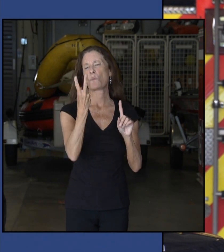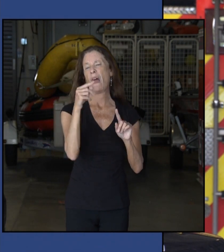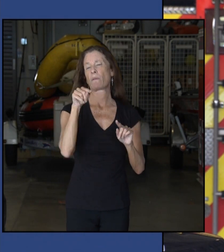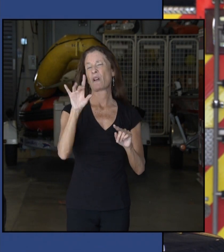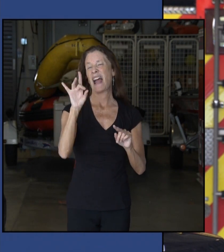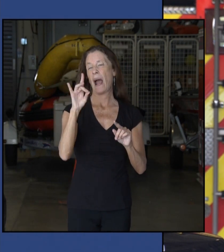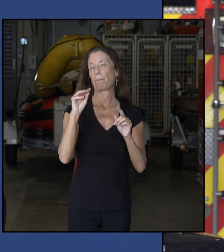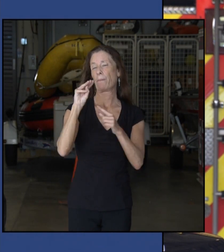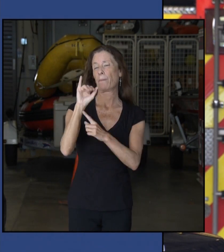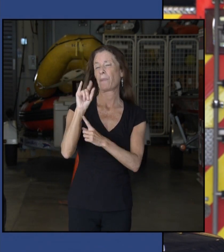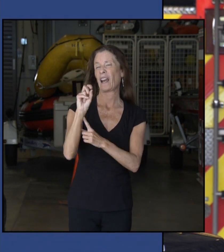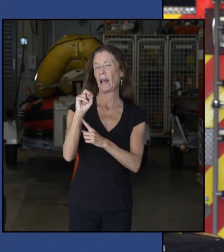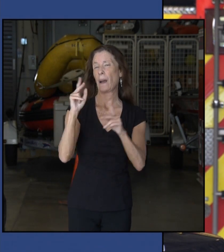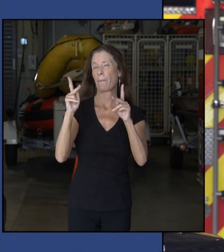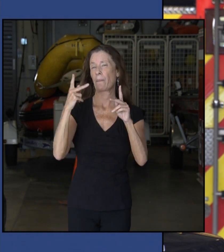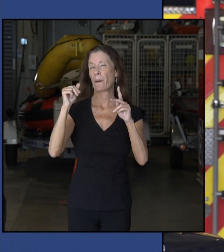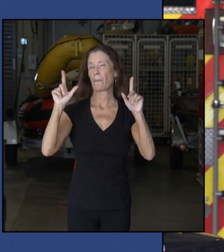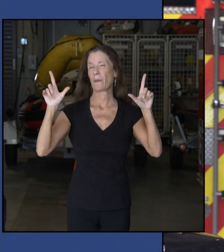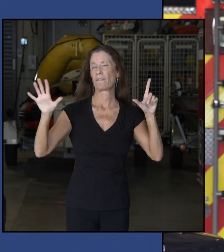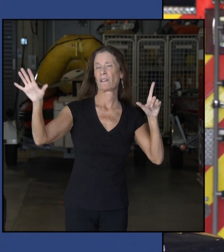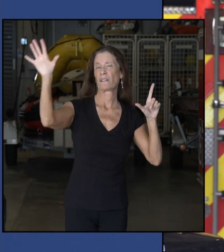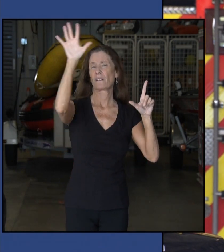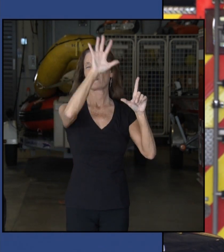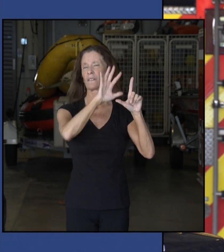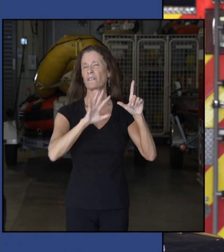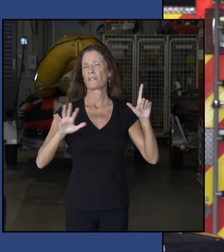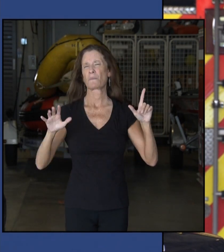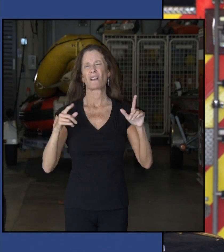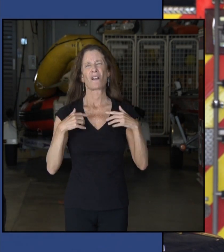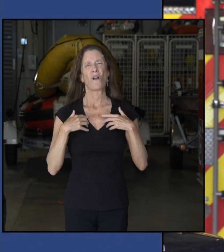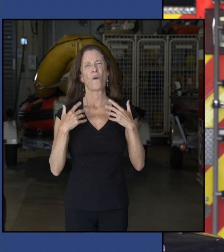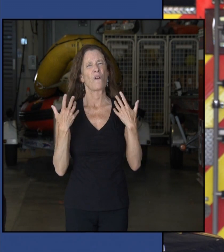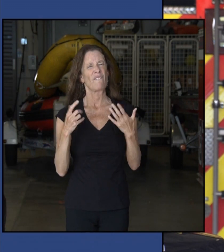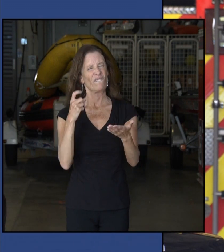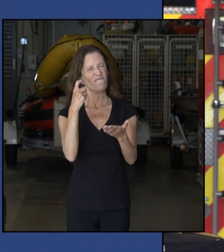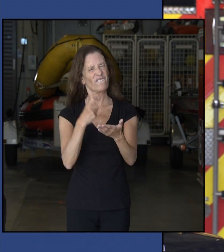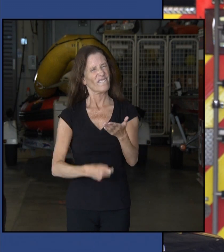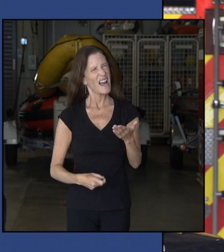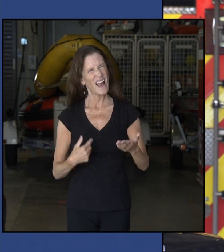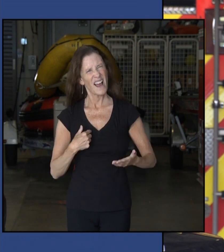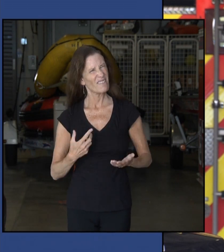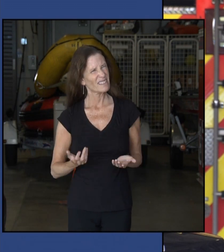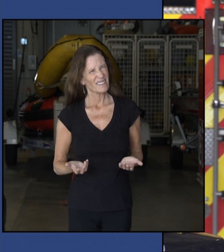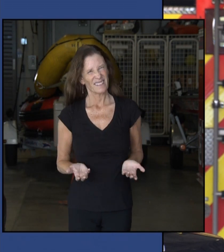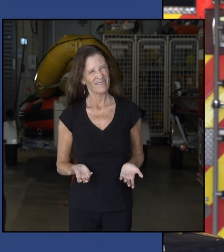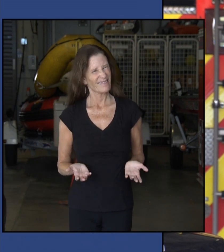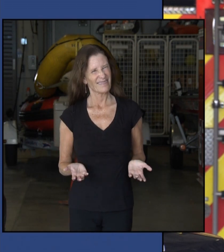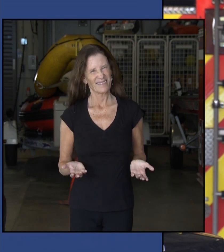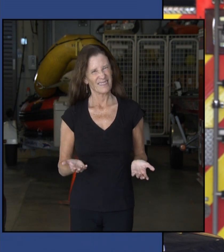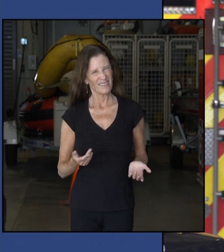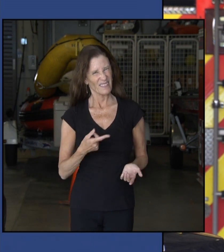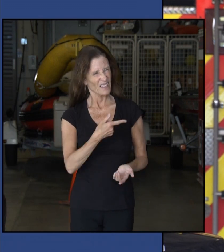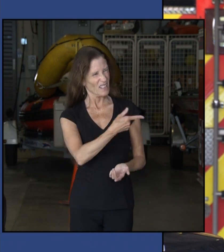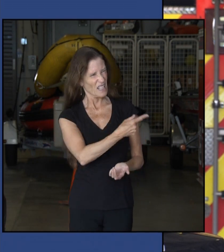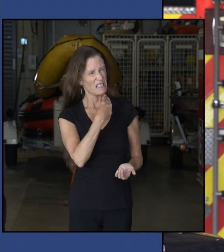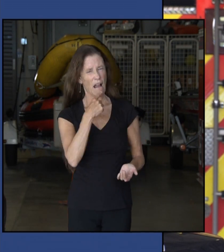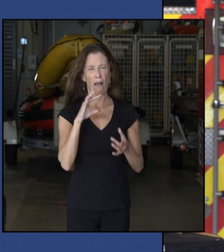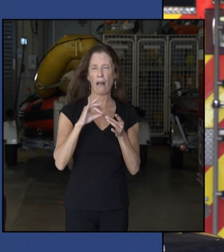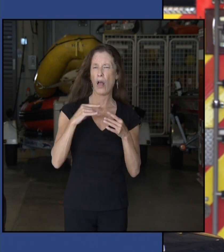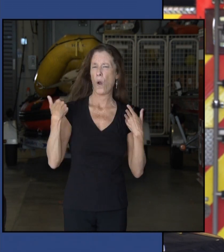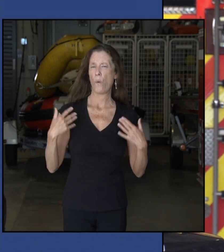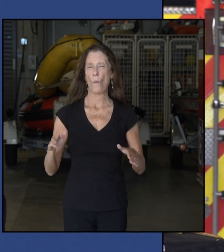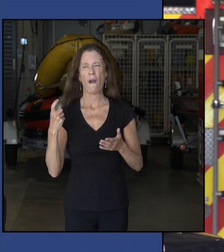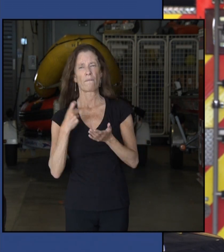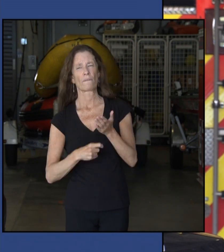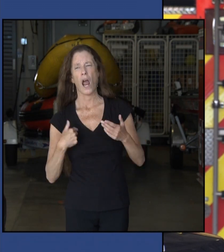you didn't want to get into enforcement issues. Today, it seems we're starting to talk a little bit about enforcement issues. Are you seeing or hearing that a